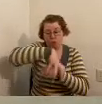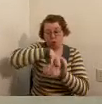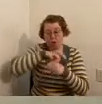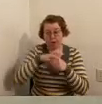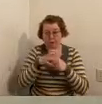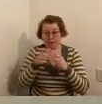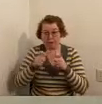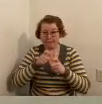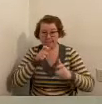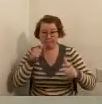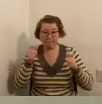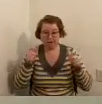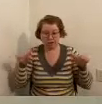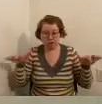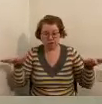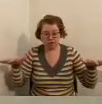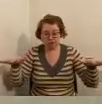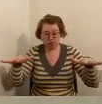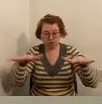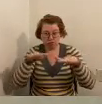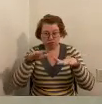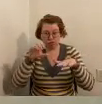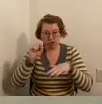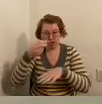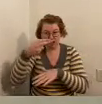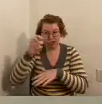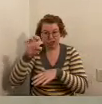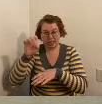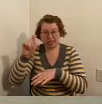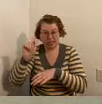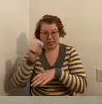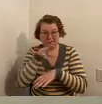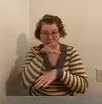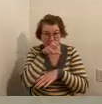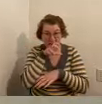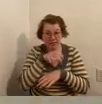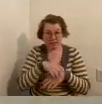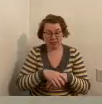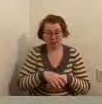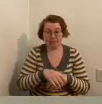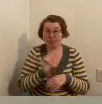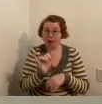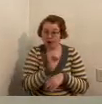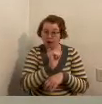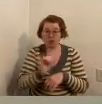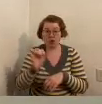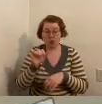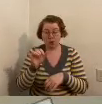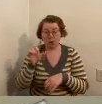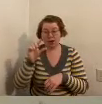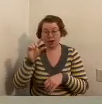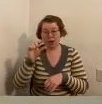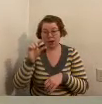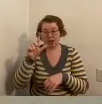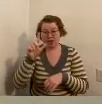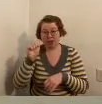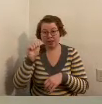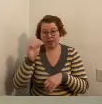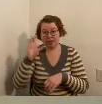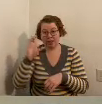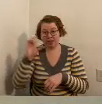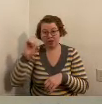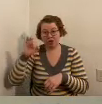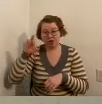by just big, large sheets of ice and glaciers.